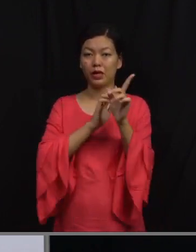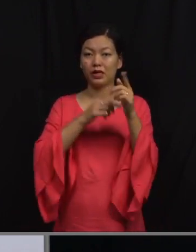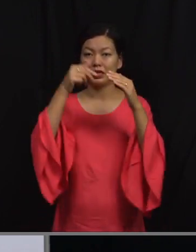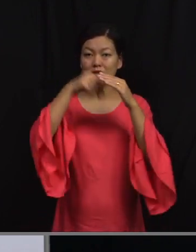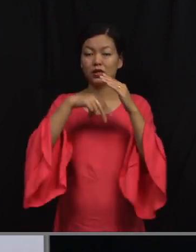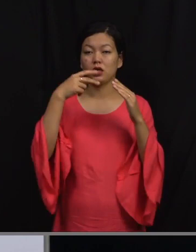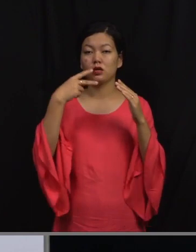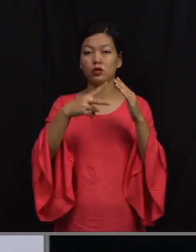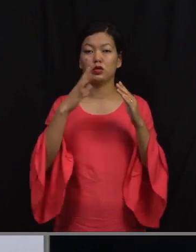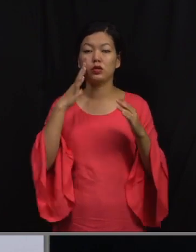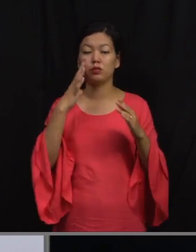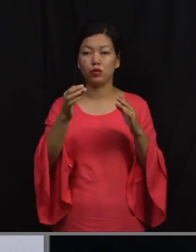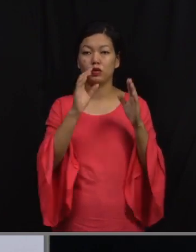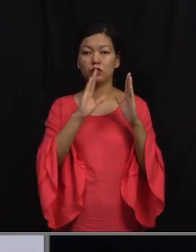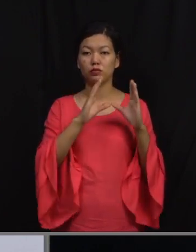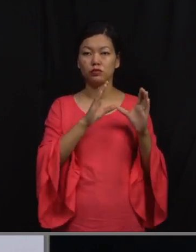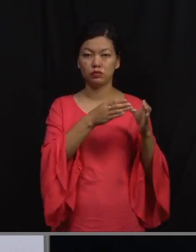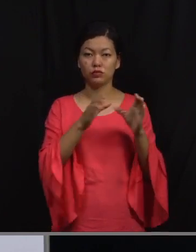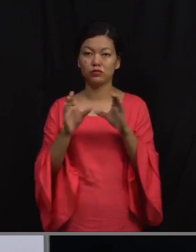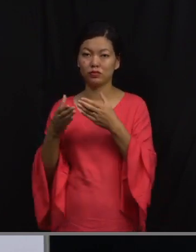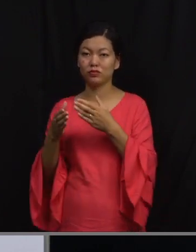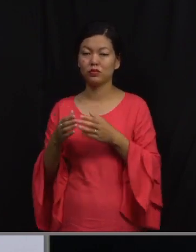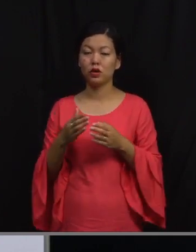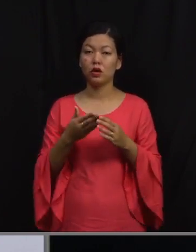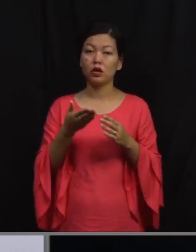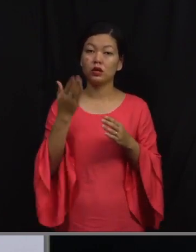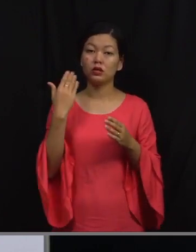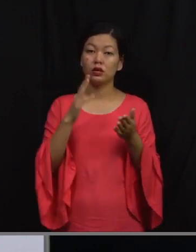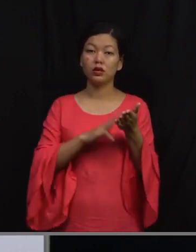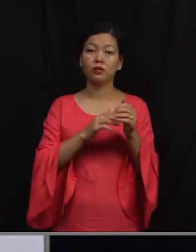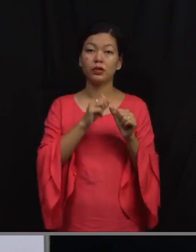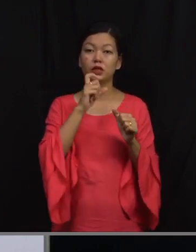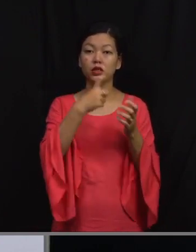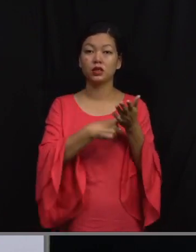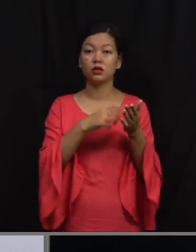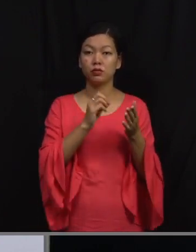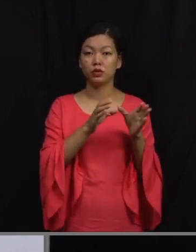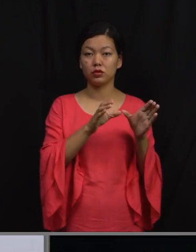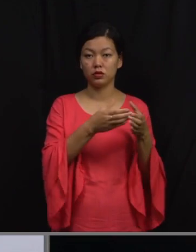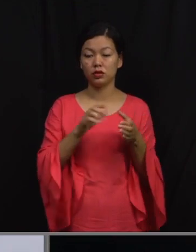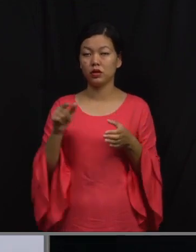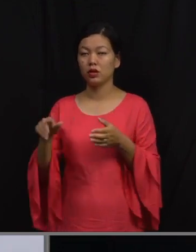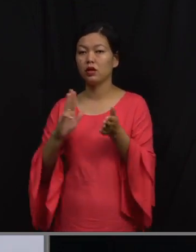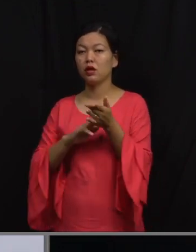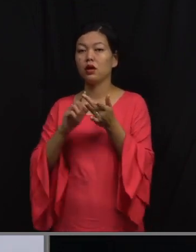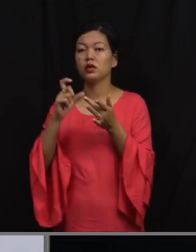So we have been discussing about the macroscopic domain, right? In macroscopic domain, they includes the subjects like